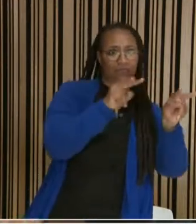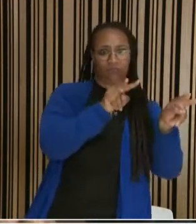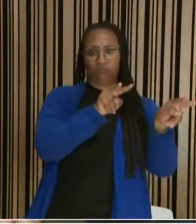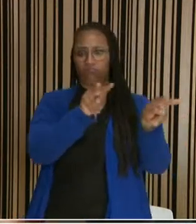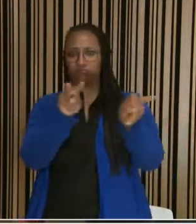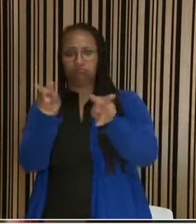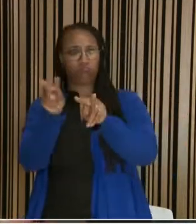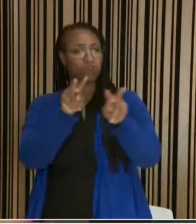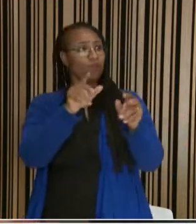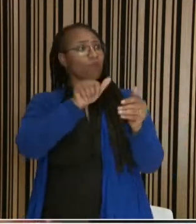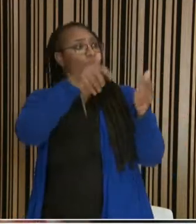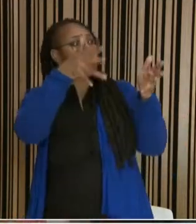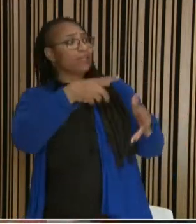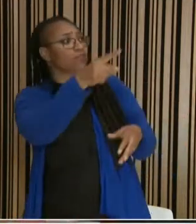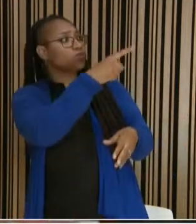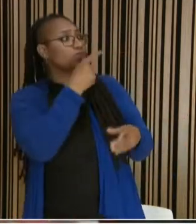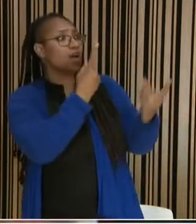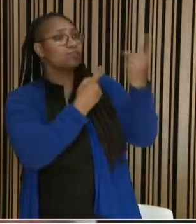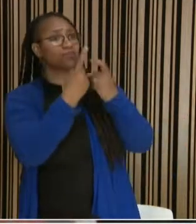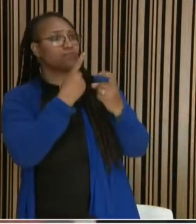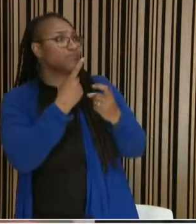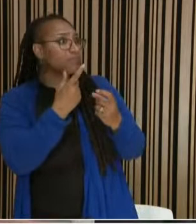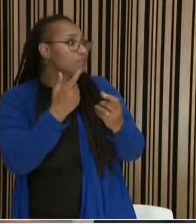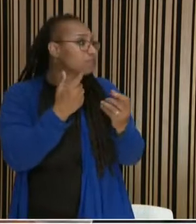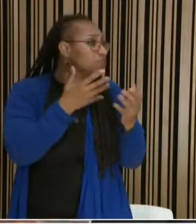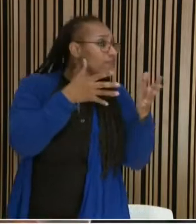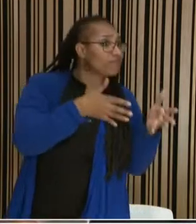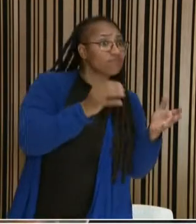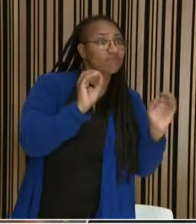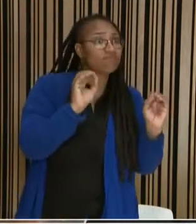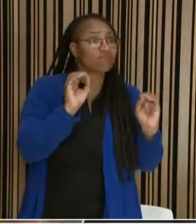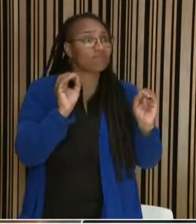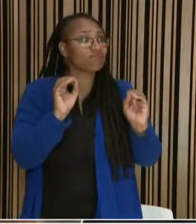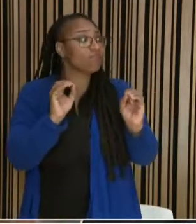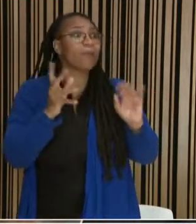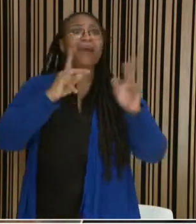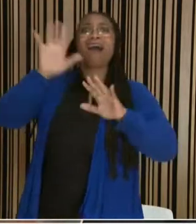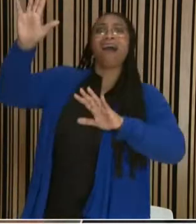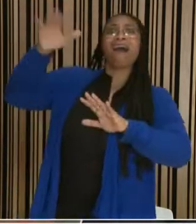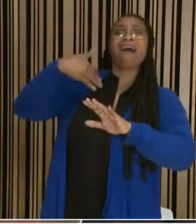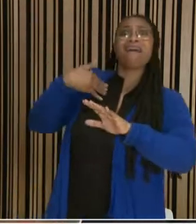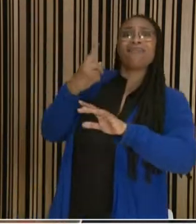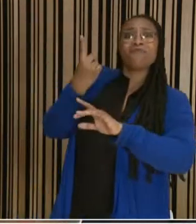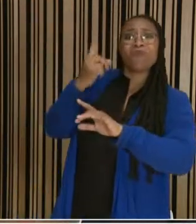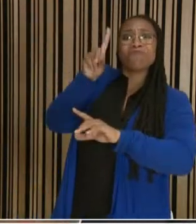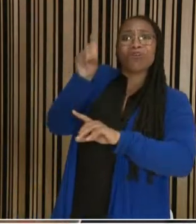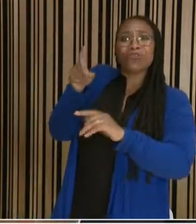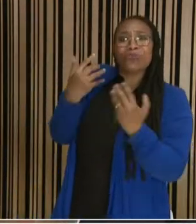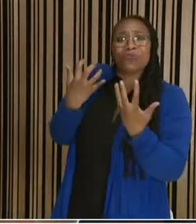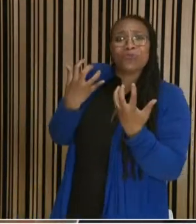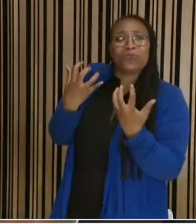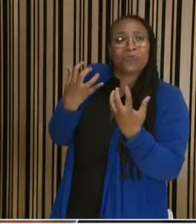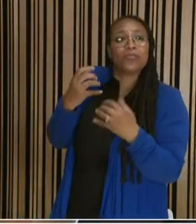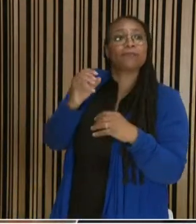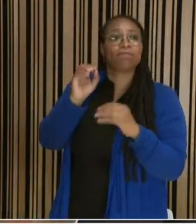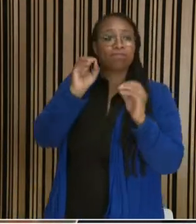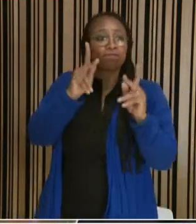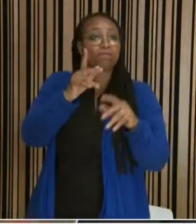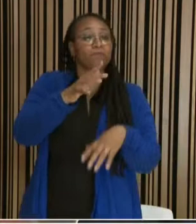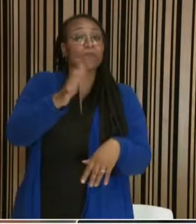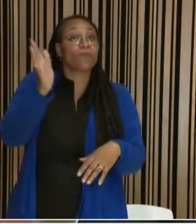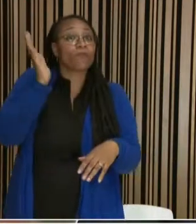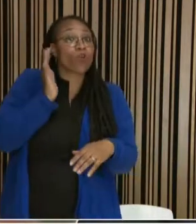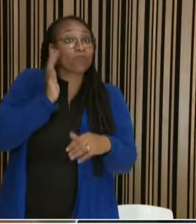Thank you, everybody. I'm sorry, Mayor, I Yep. have one question off topic. Getting to the deputy mayor, the former deputy mayor. We're going to handle those